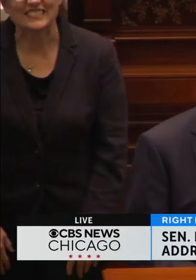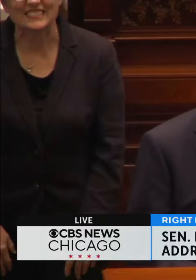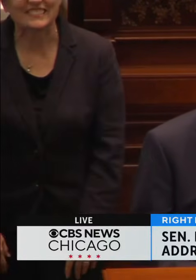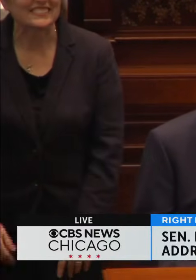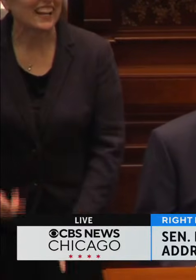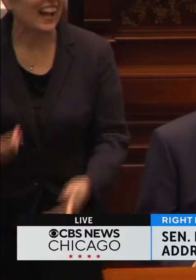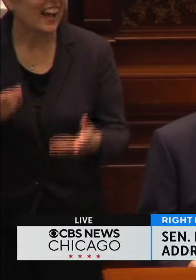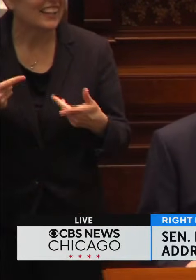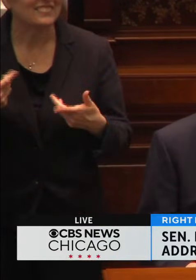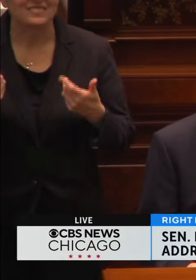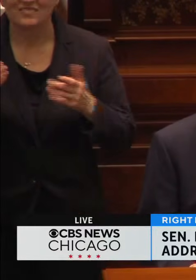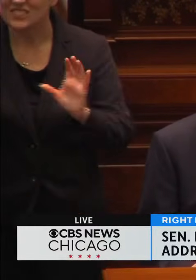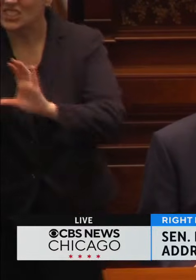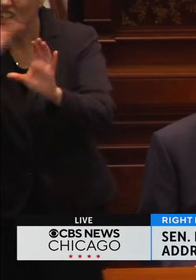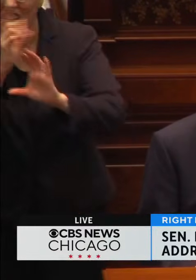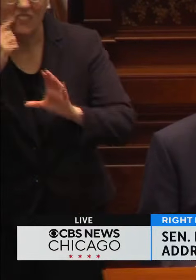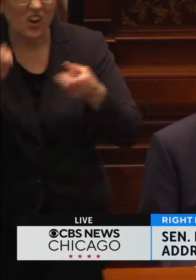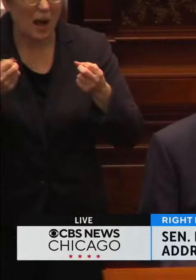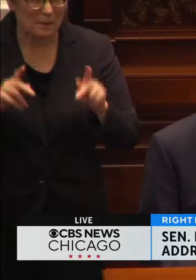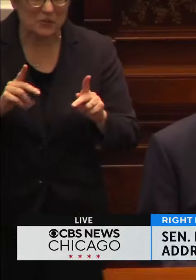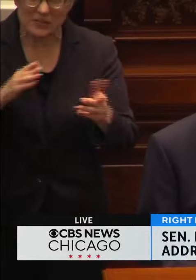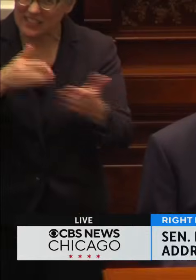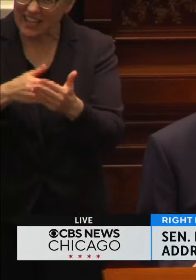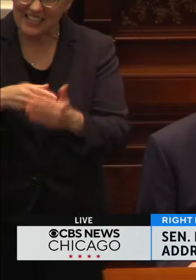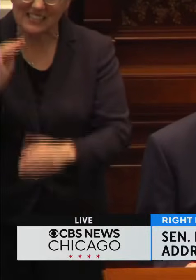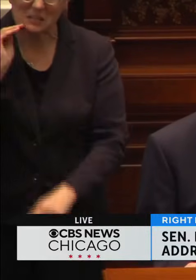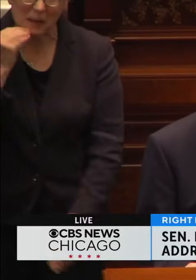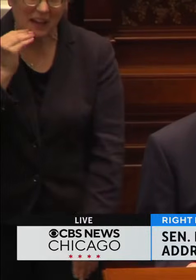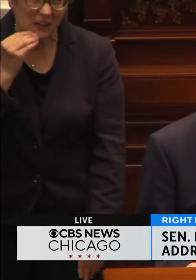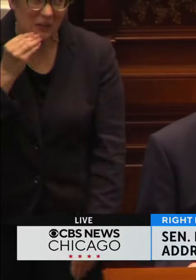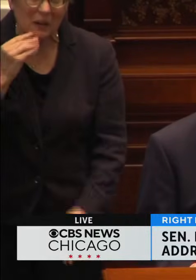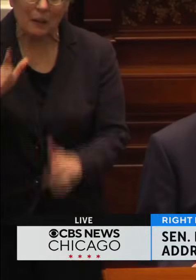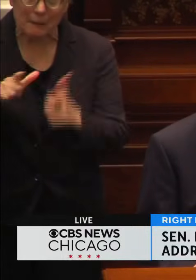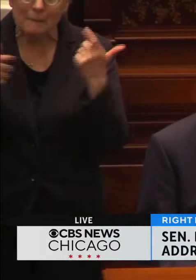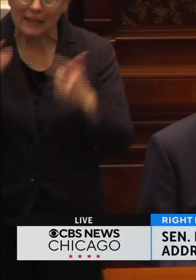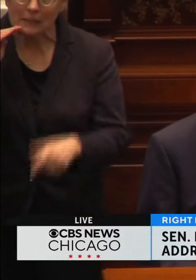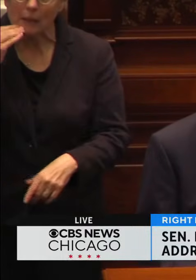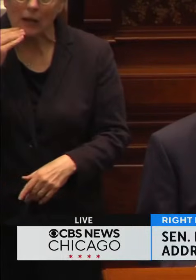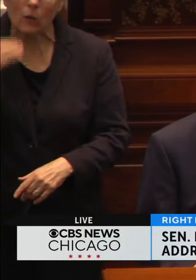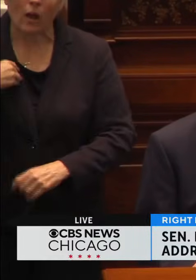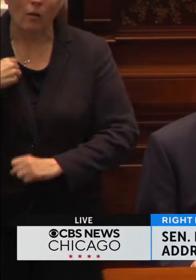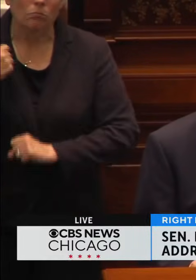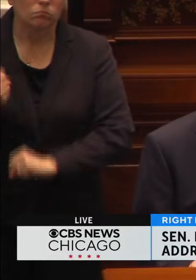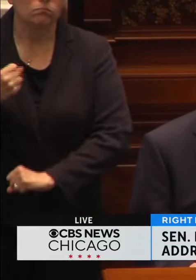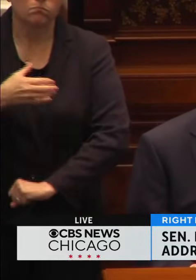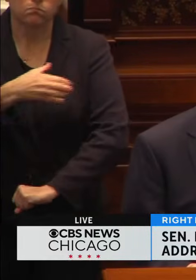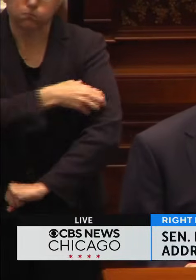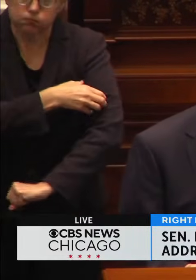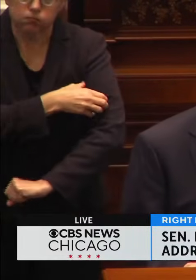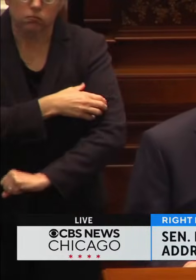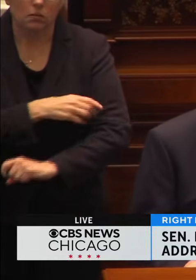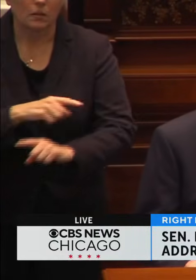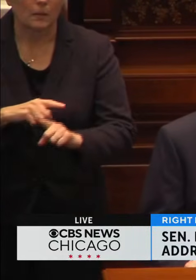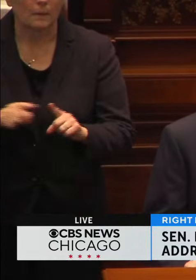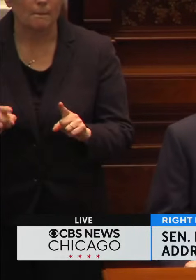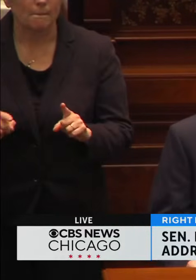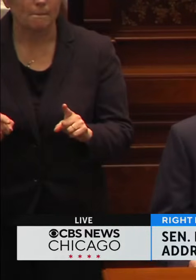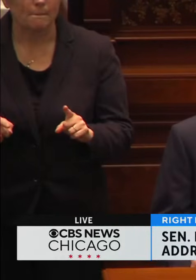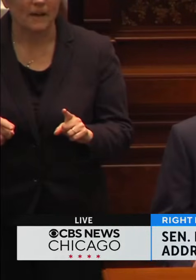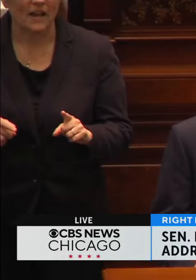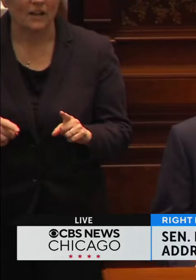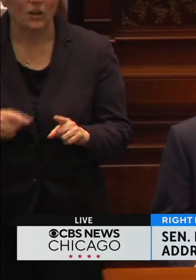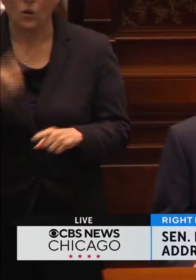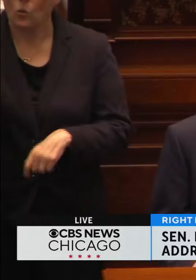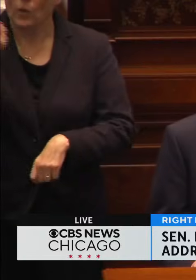opportunities. It wasn't easy. Big tobacco was the most powerful lobby on Capitol Hill. But there came a day when I was flying from Phoenix